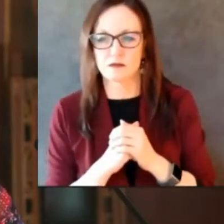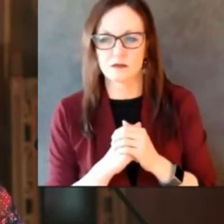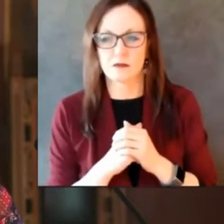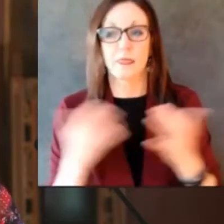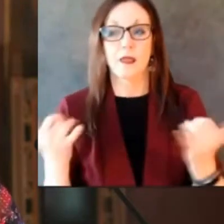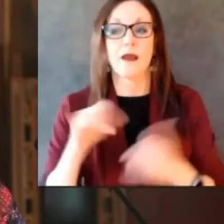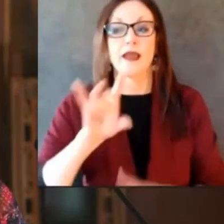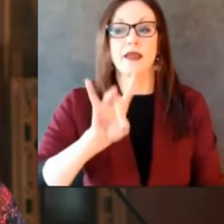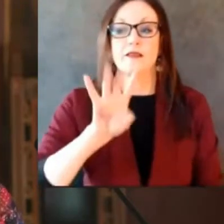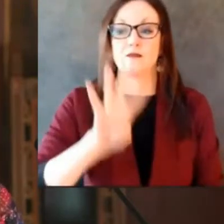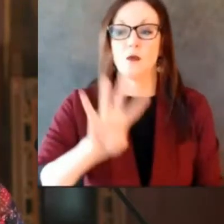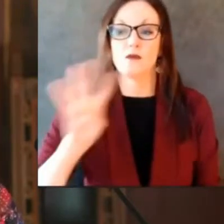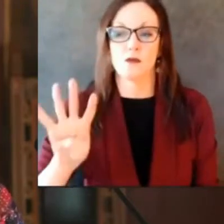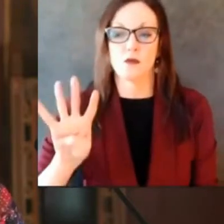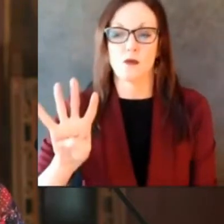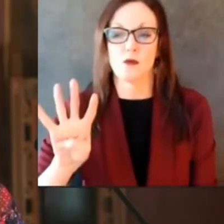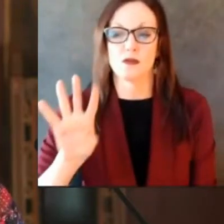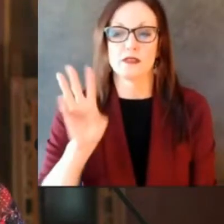1-844-684-1064.